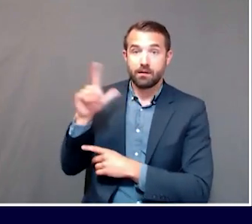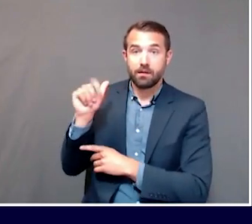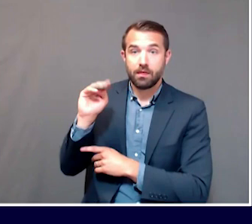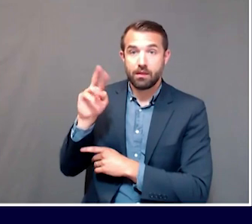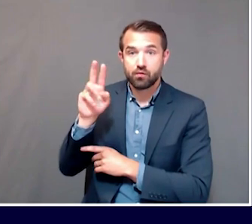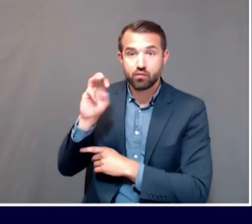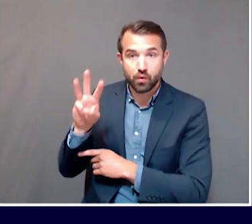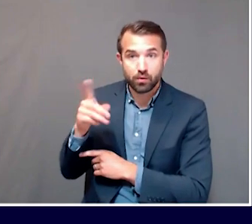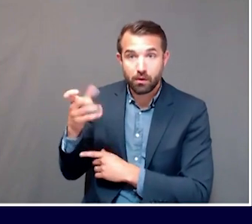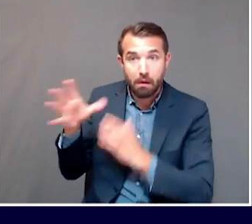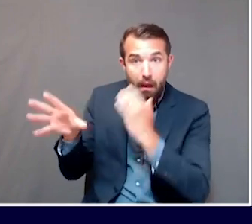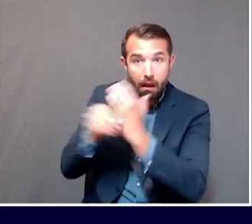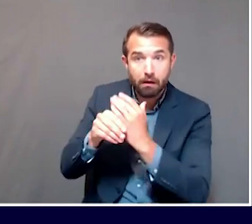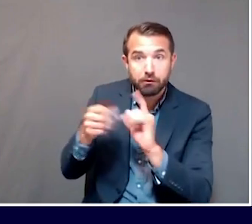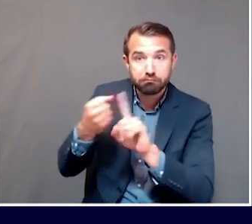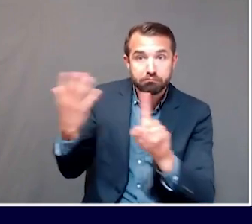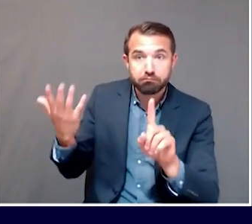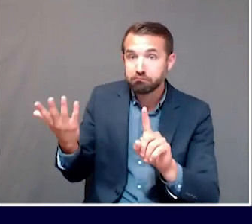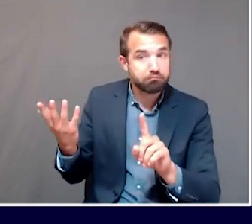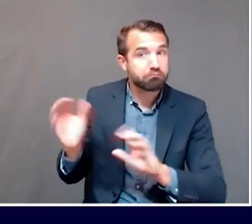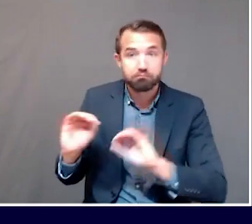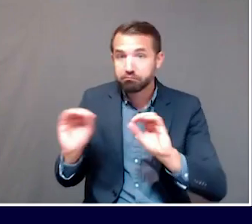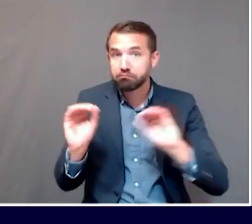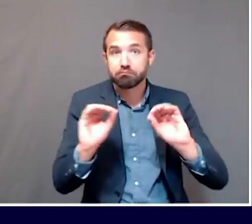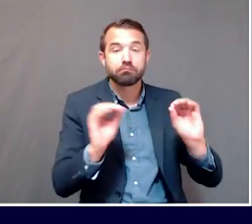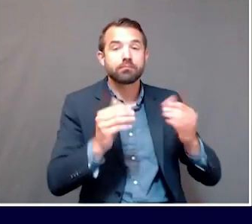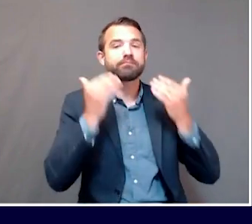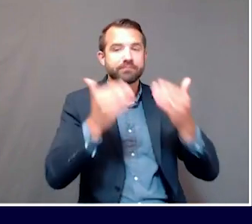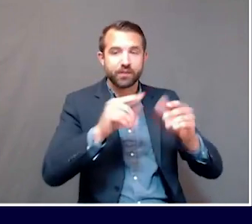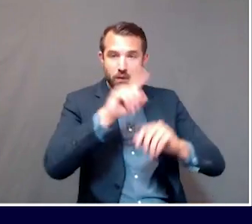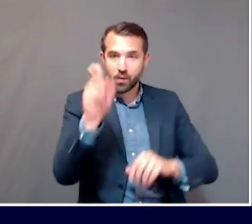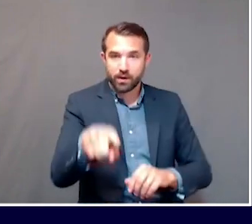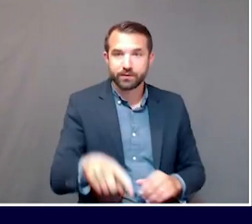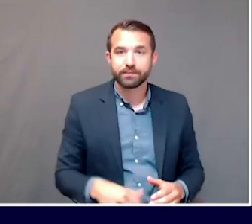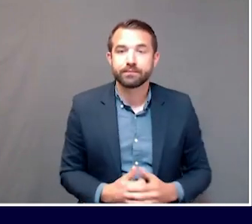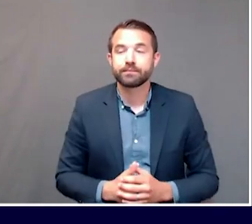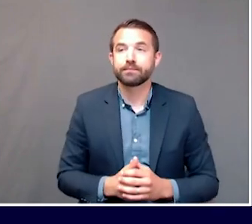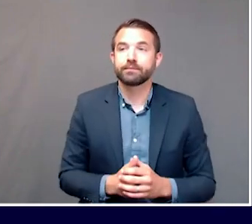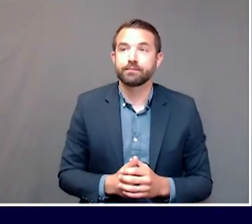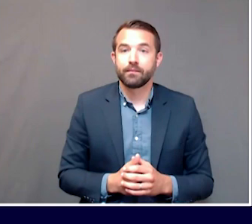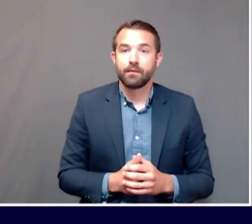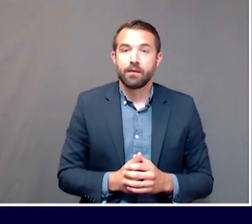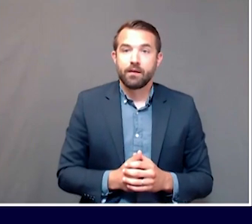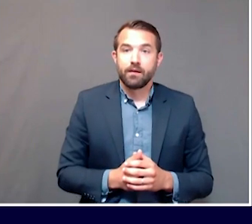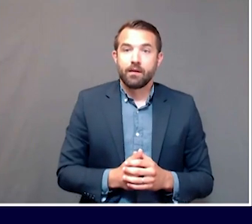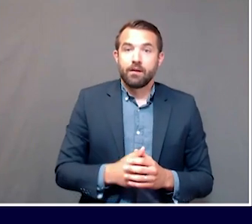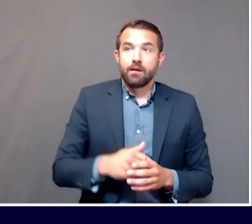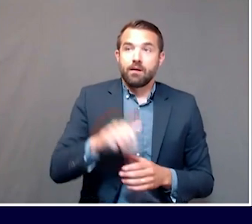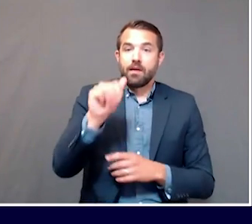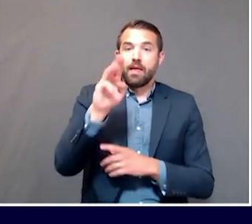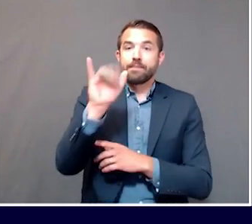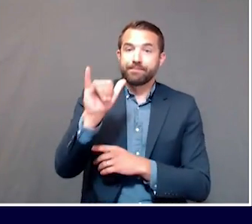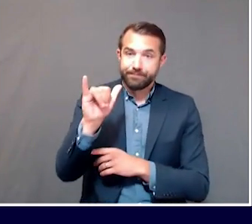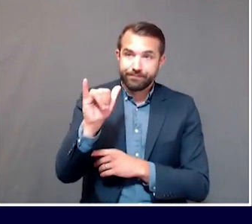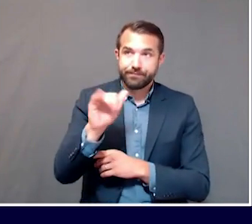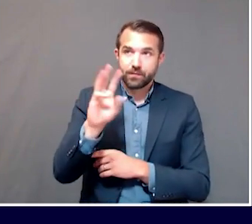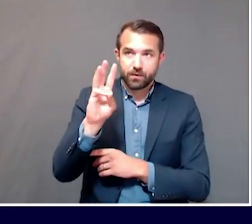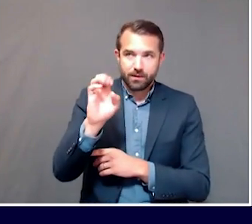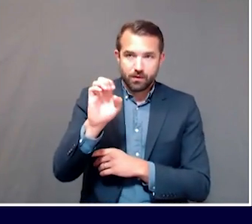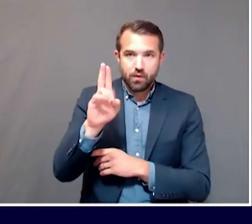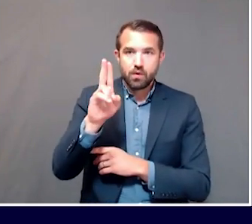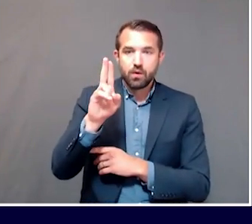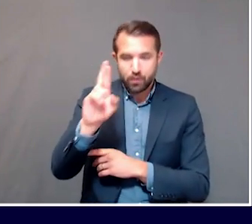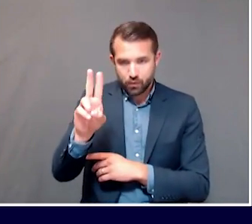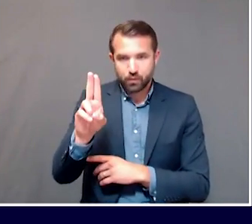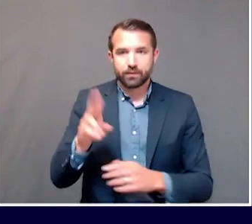Okay, in that case, we will turn to the media colleagues. And today's first question goes to Amy Brown from WERU. Thank